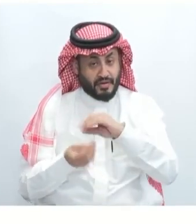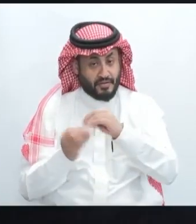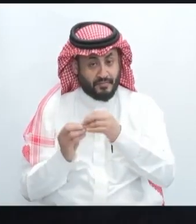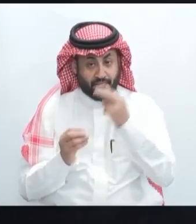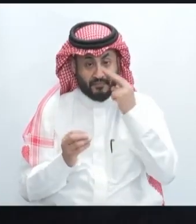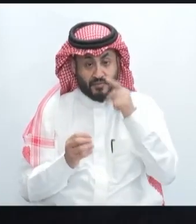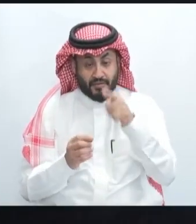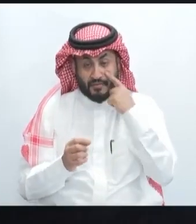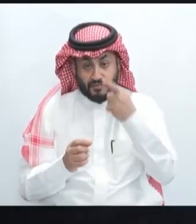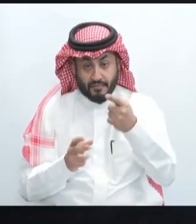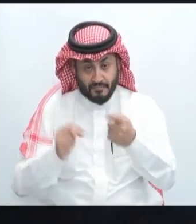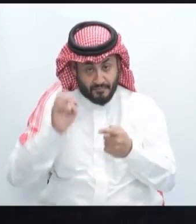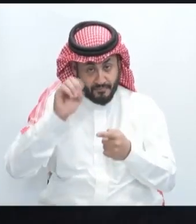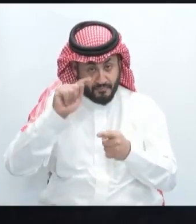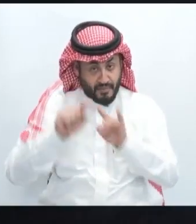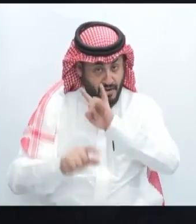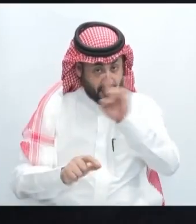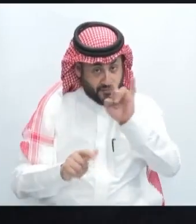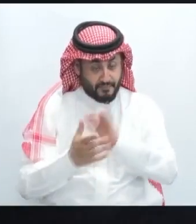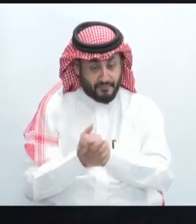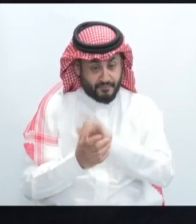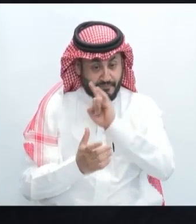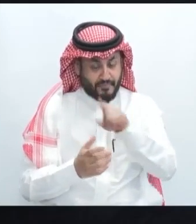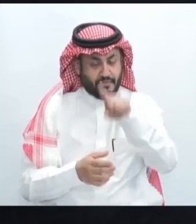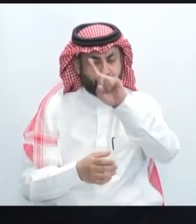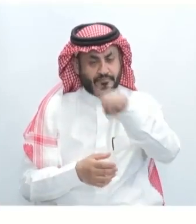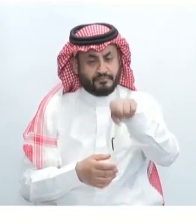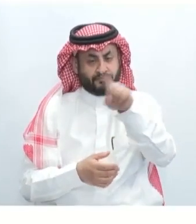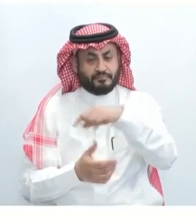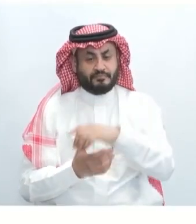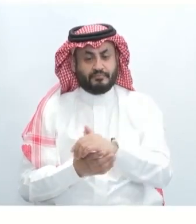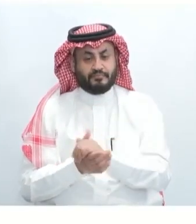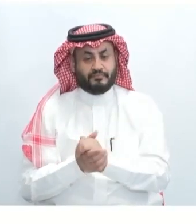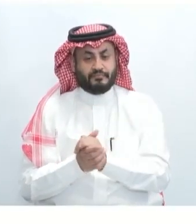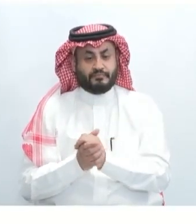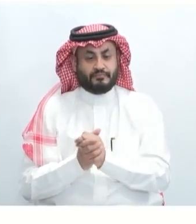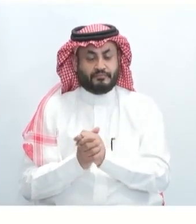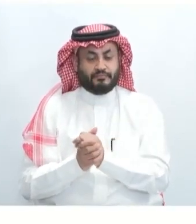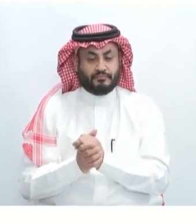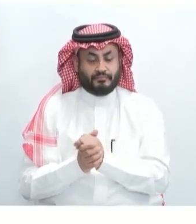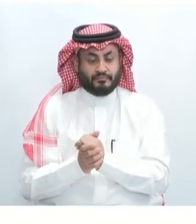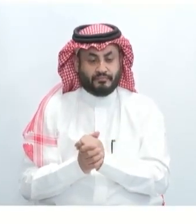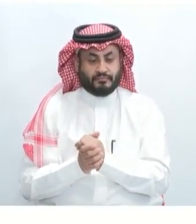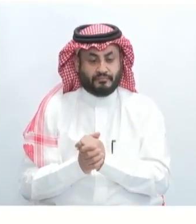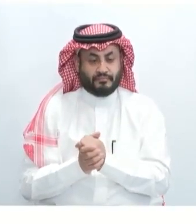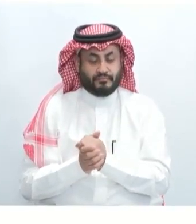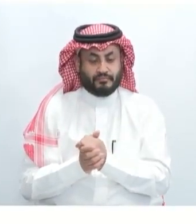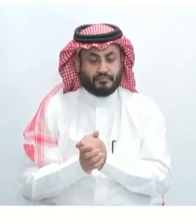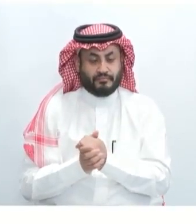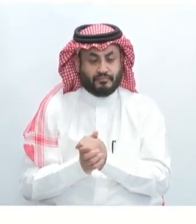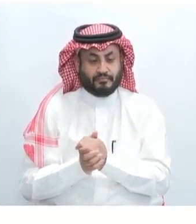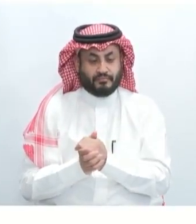here, but here's it's what? Not pink. So it's not pink.